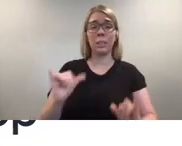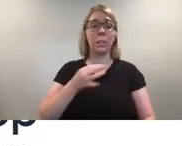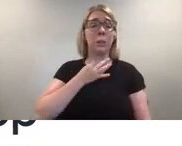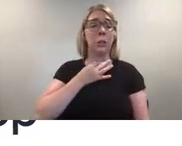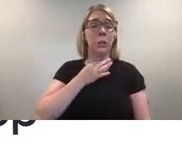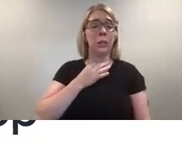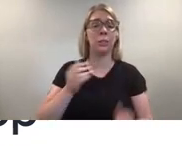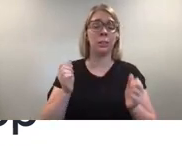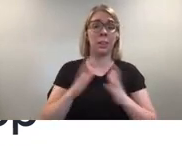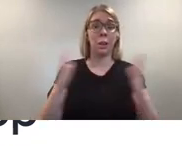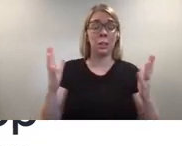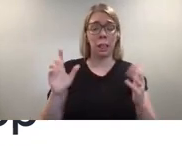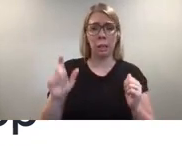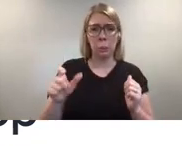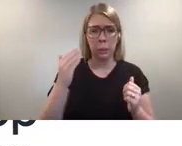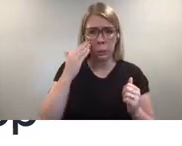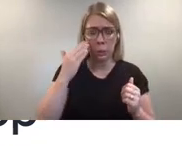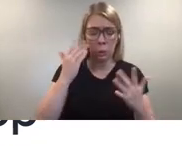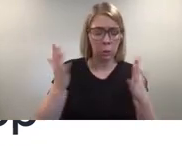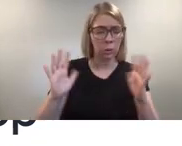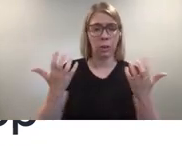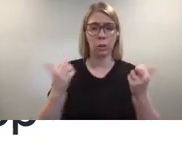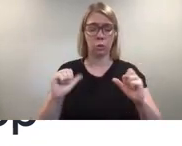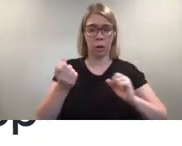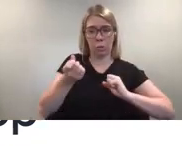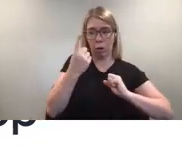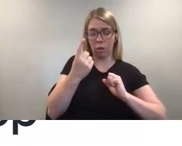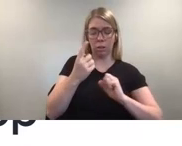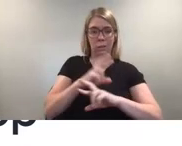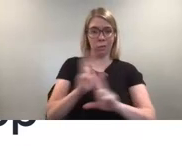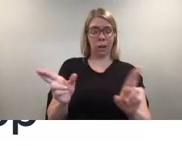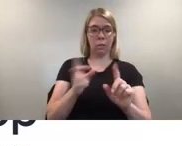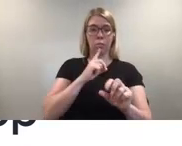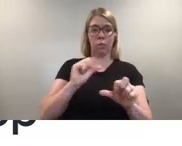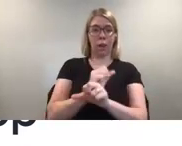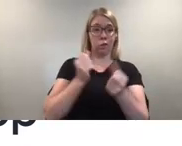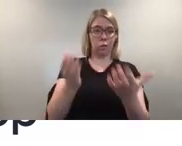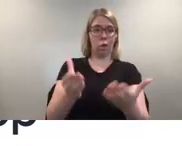and it's a lot to wrap your head around and get ready to really offer it.